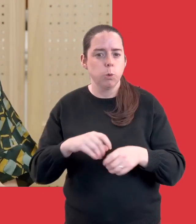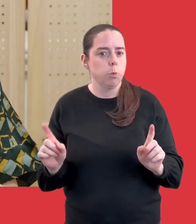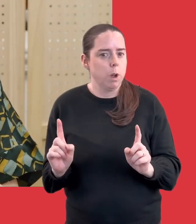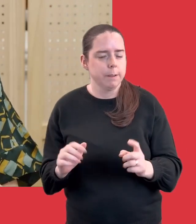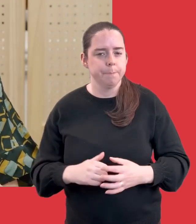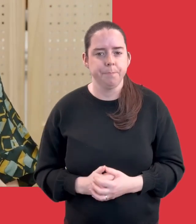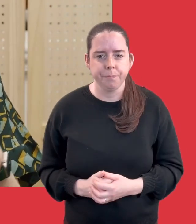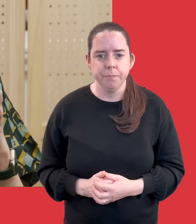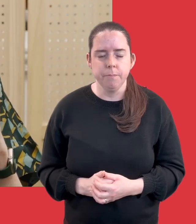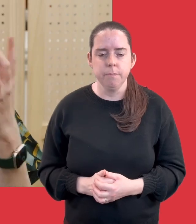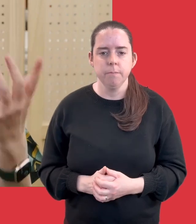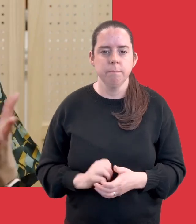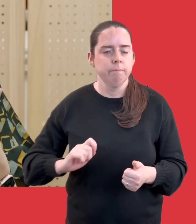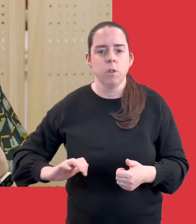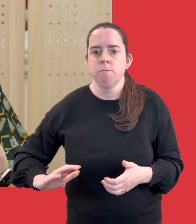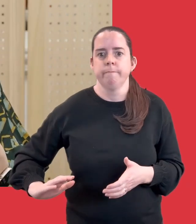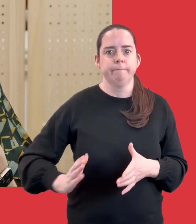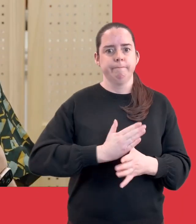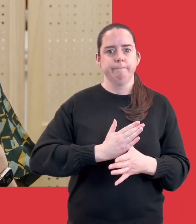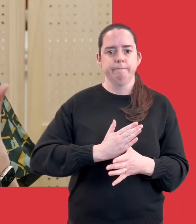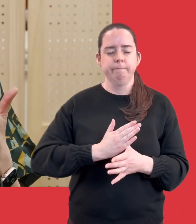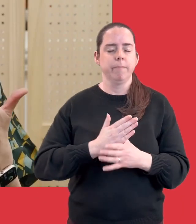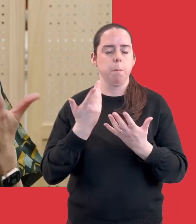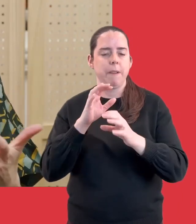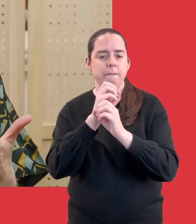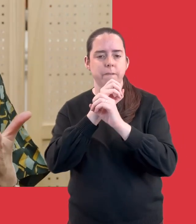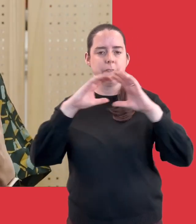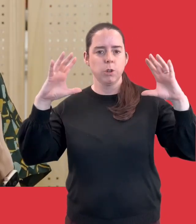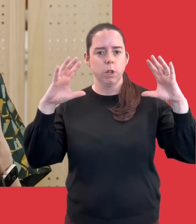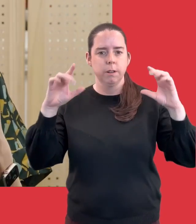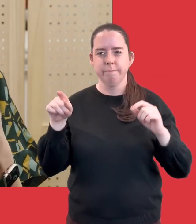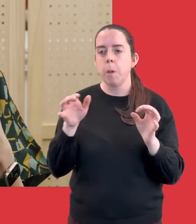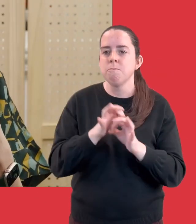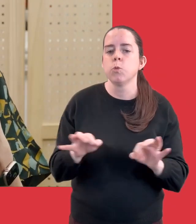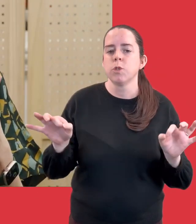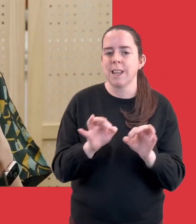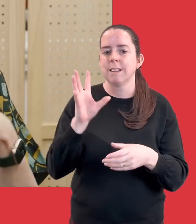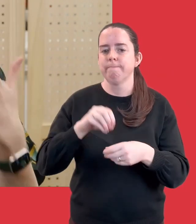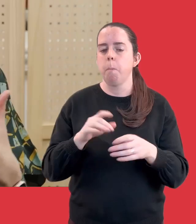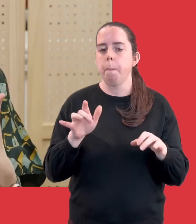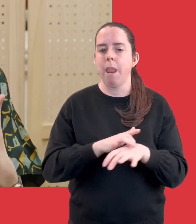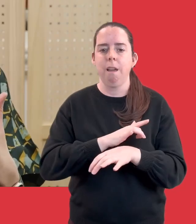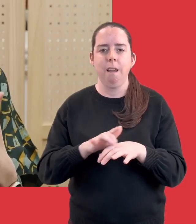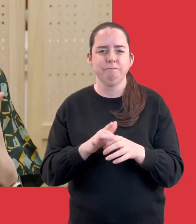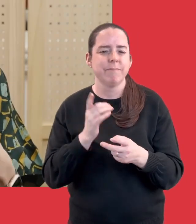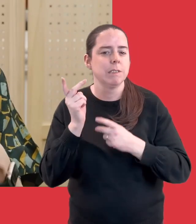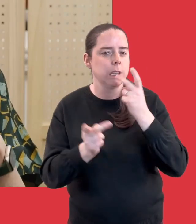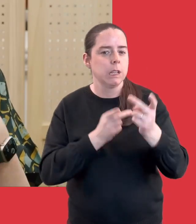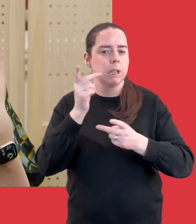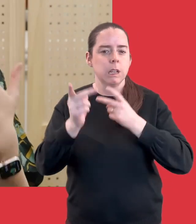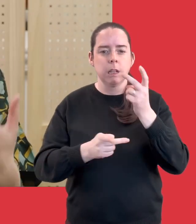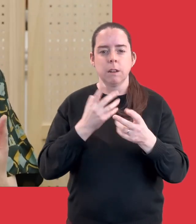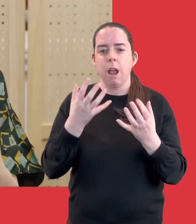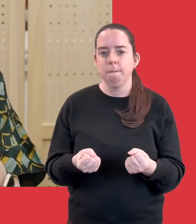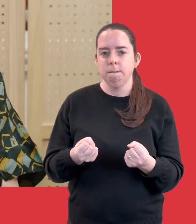clearly. And from the very first, she had this vision that there was music in the play